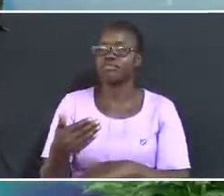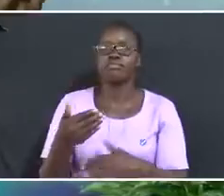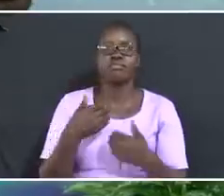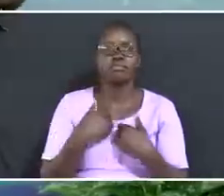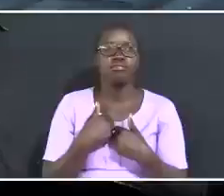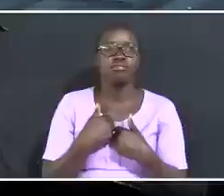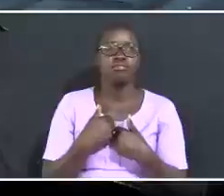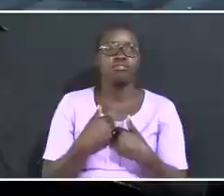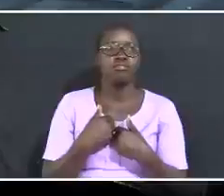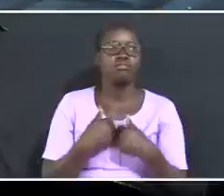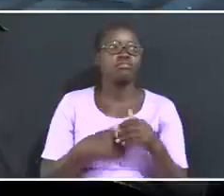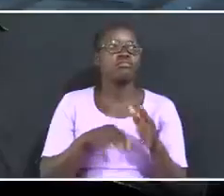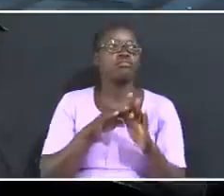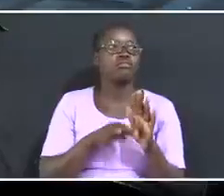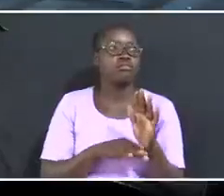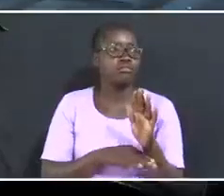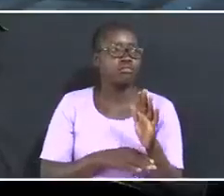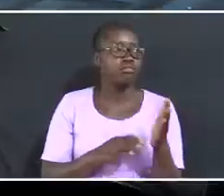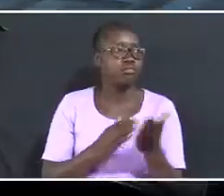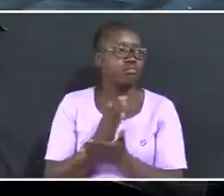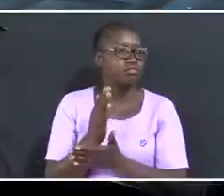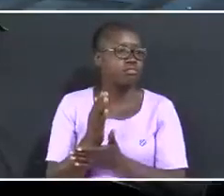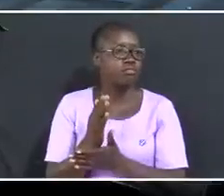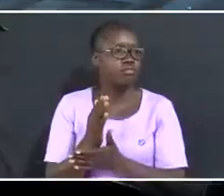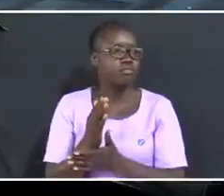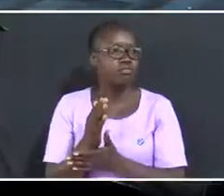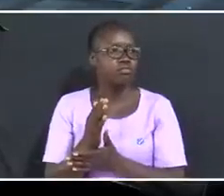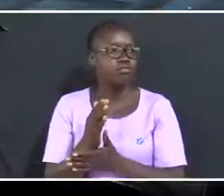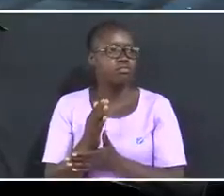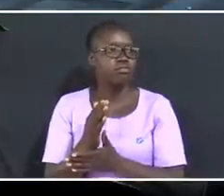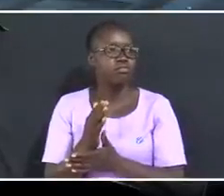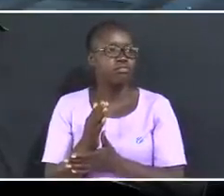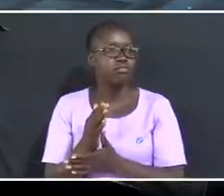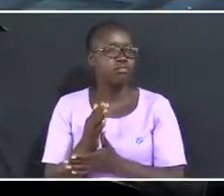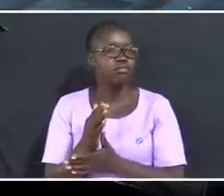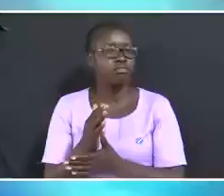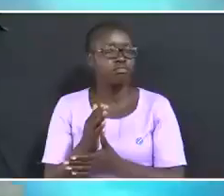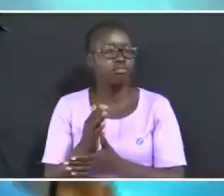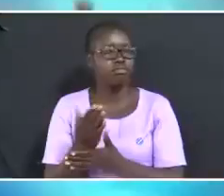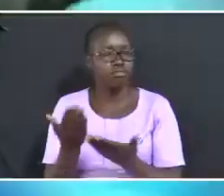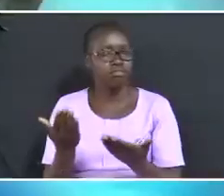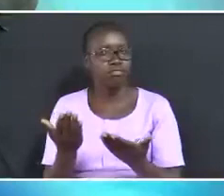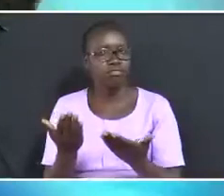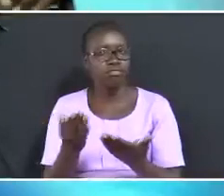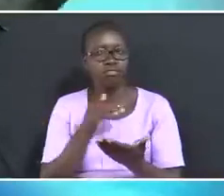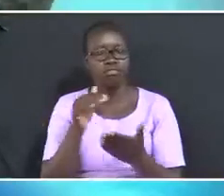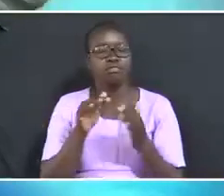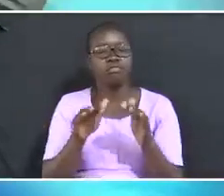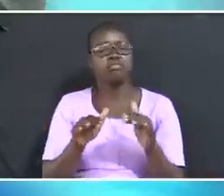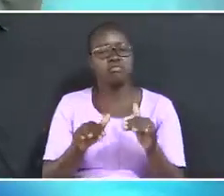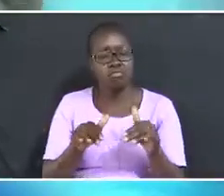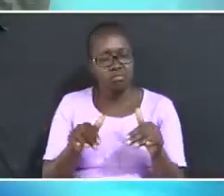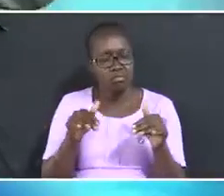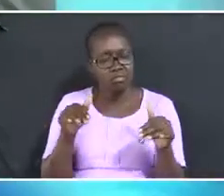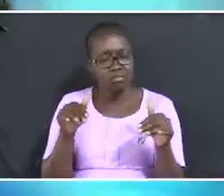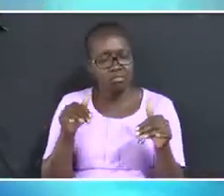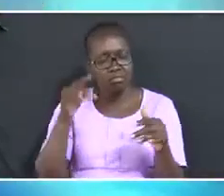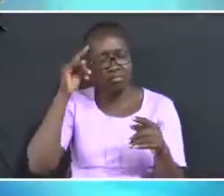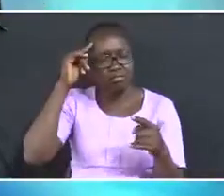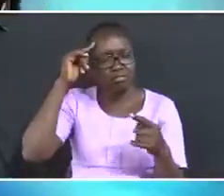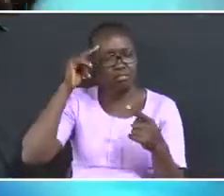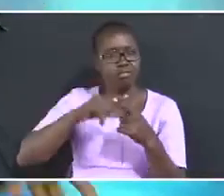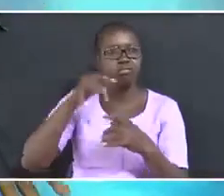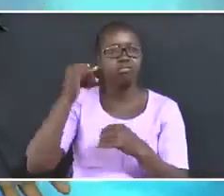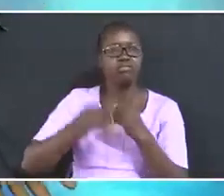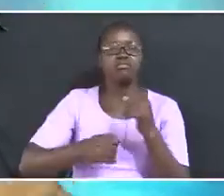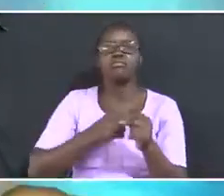have programs through public affairs and religious liberty. It should not be waited until the last Sabbath of